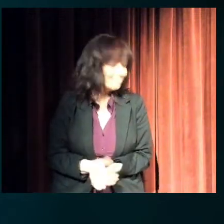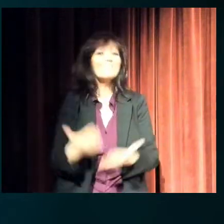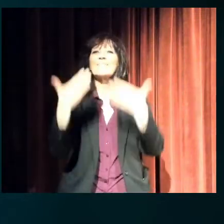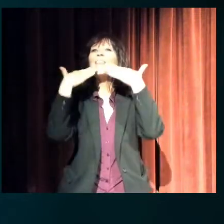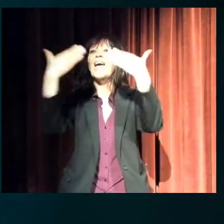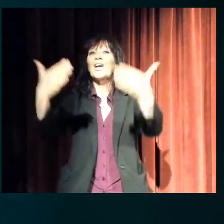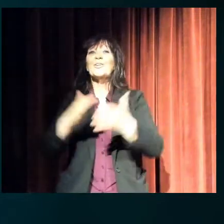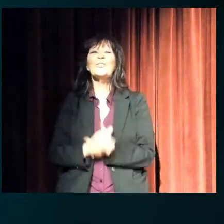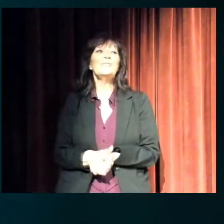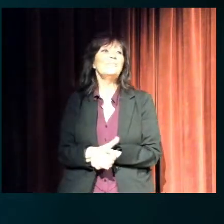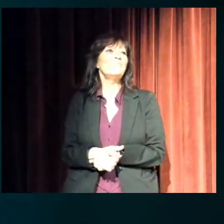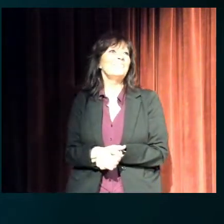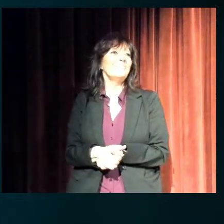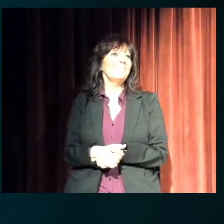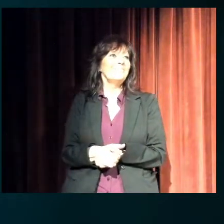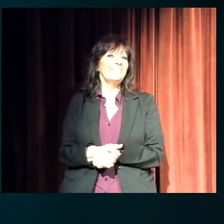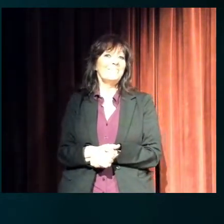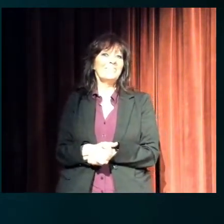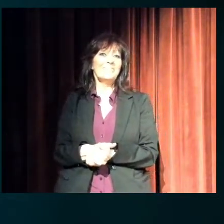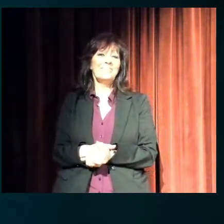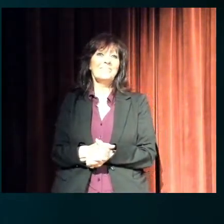Thank you.